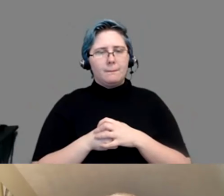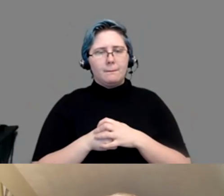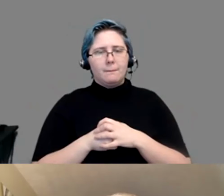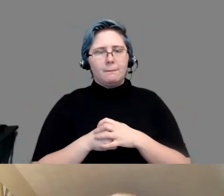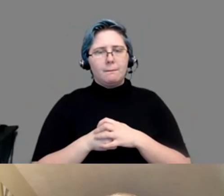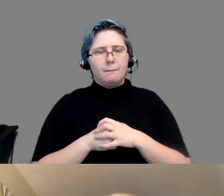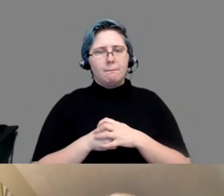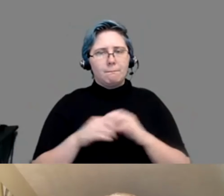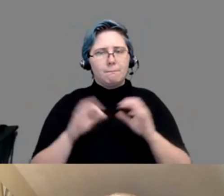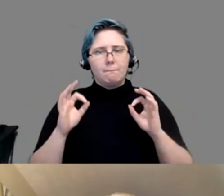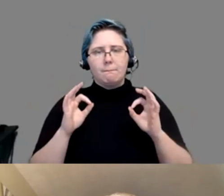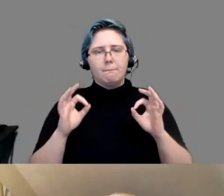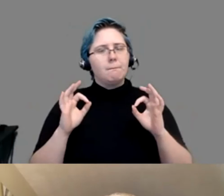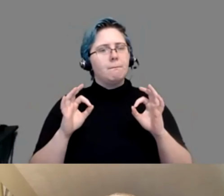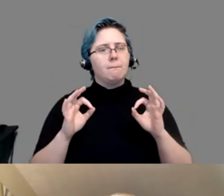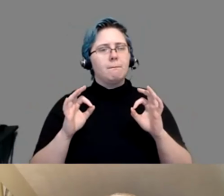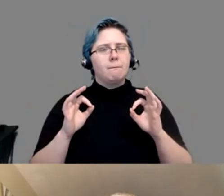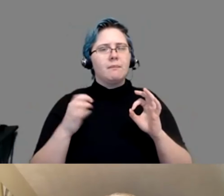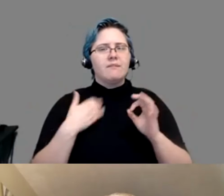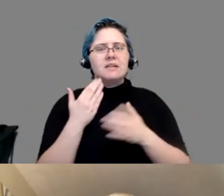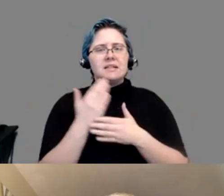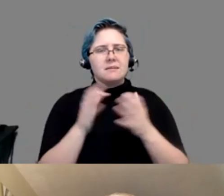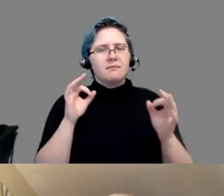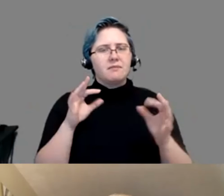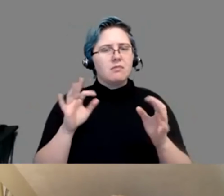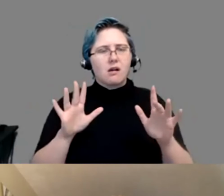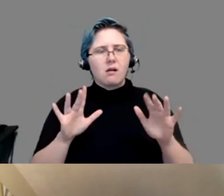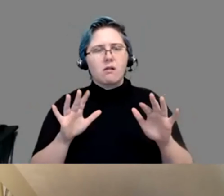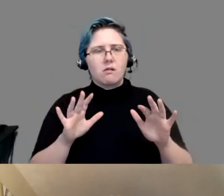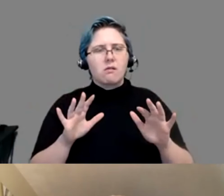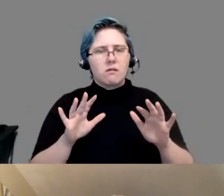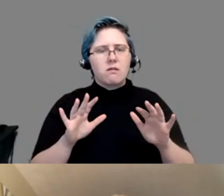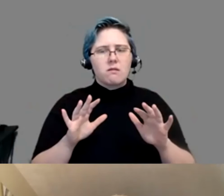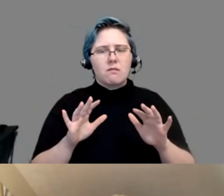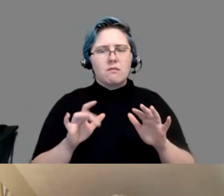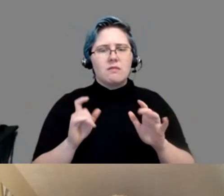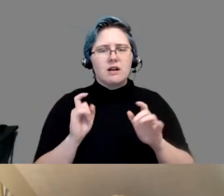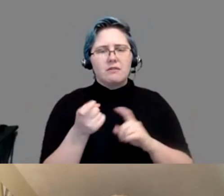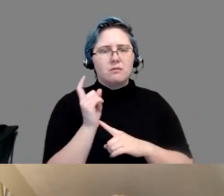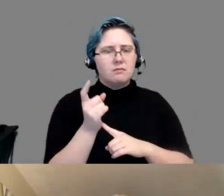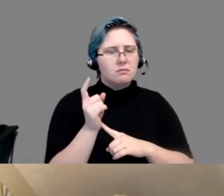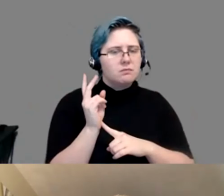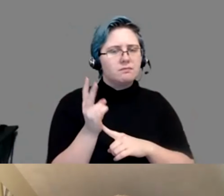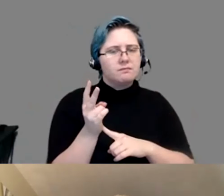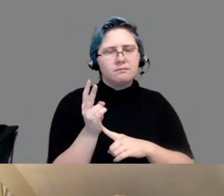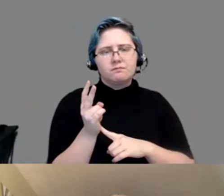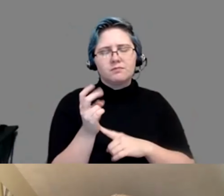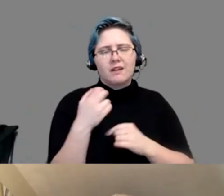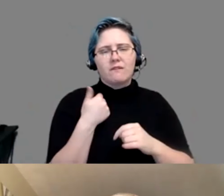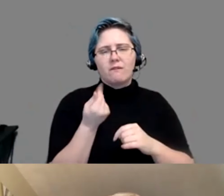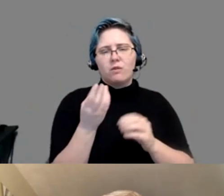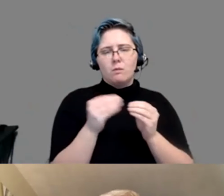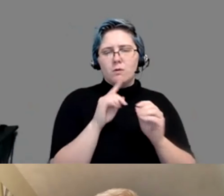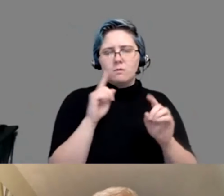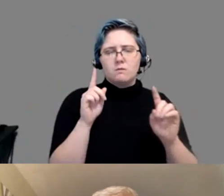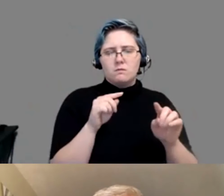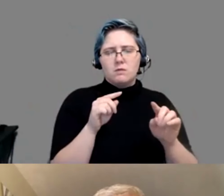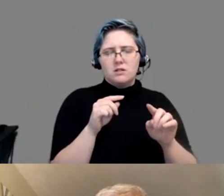All right, we're getting a little bit of feedback here. Just give you another second or two. We've got a couple more responses coming in,